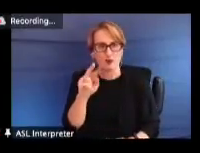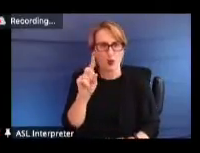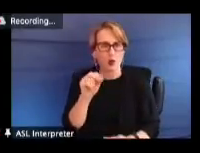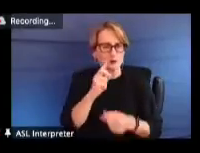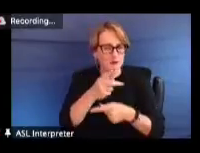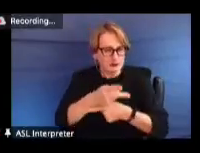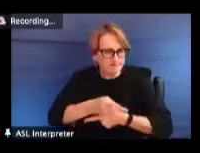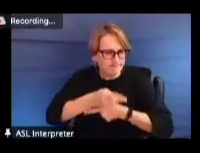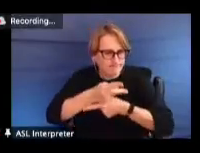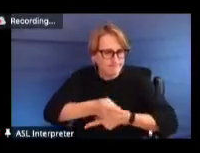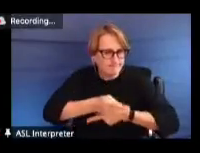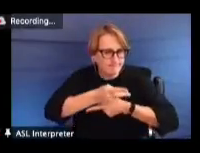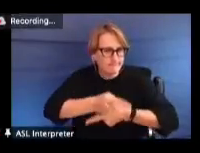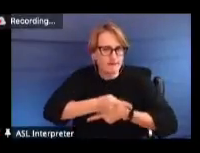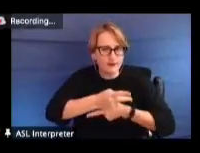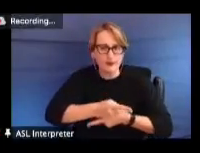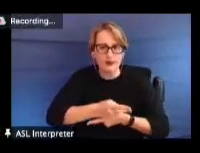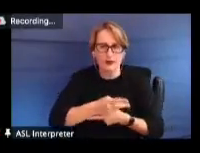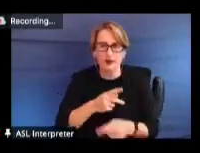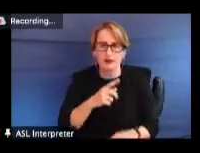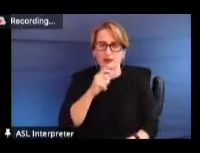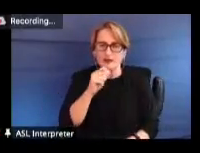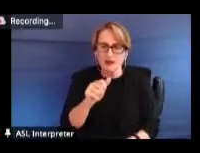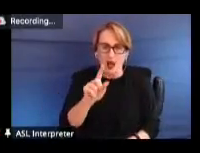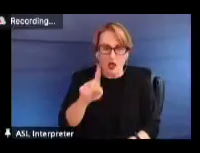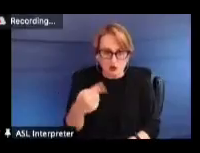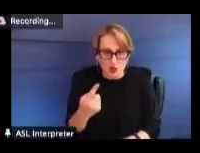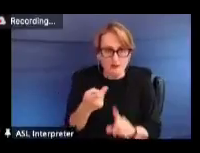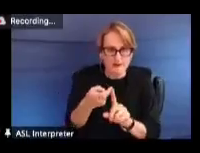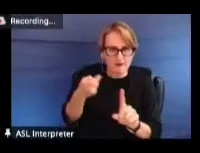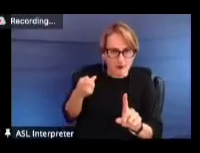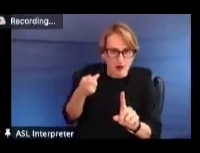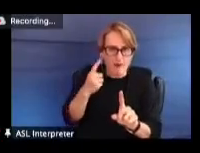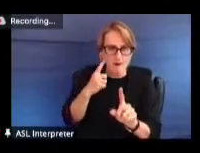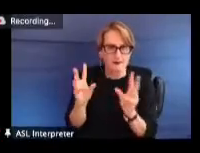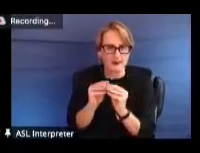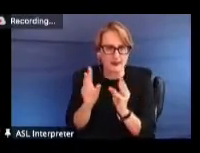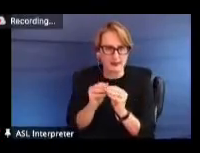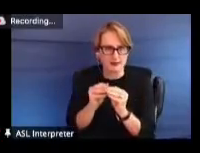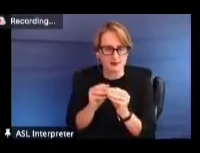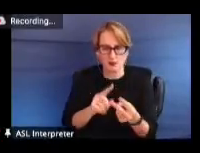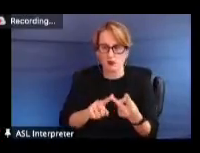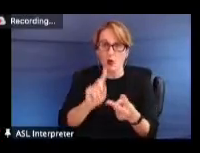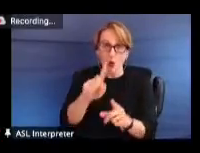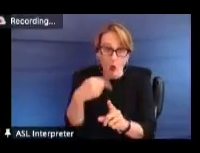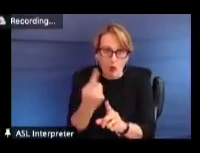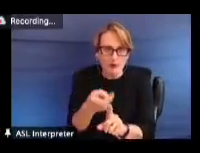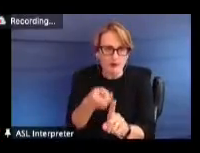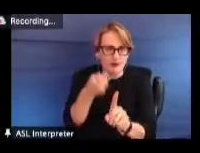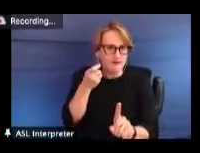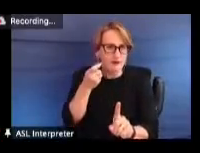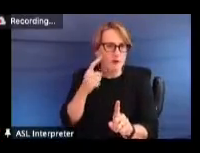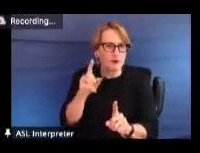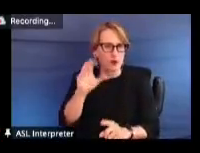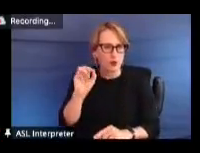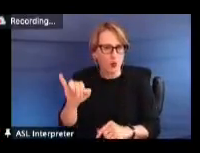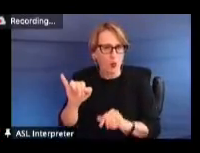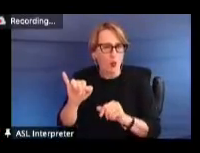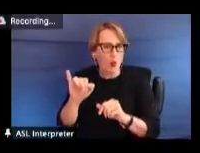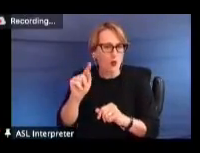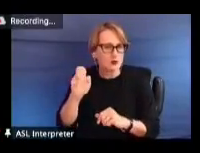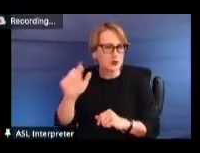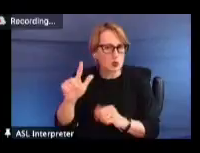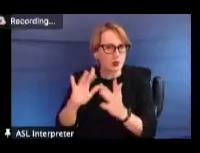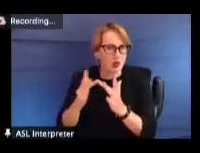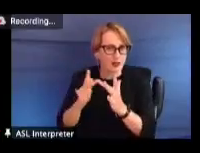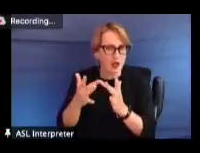sure it's not just at a public input meeting or just through the COI tool or just, that stuff. And that's where